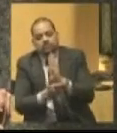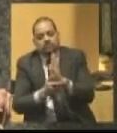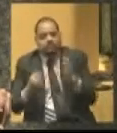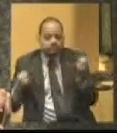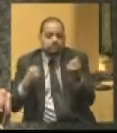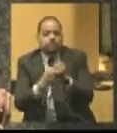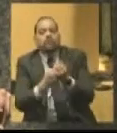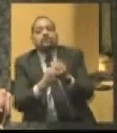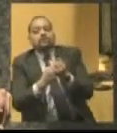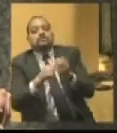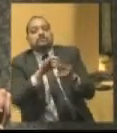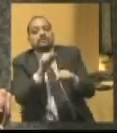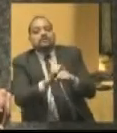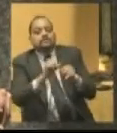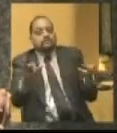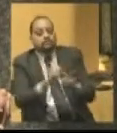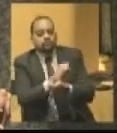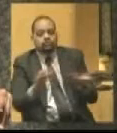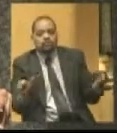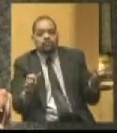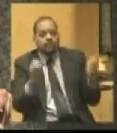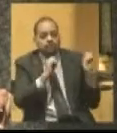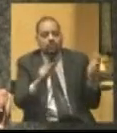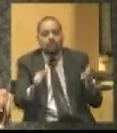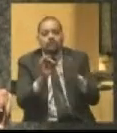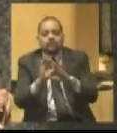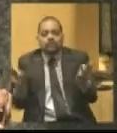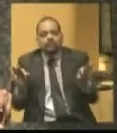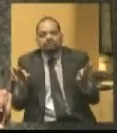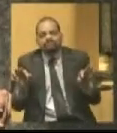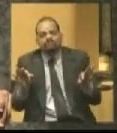by 1864, Lincoln and the Republicans understood that, which is